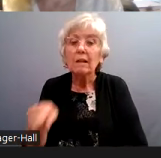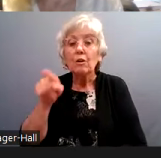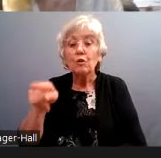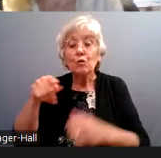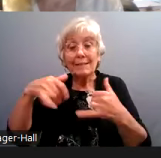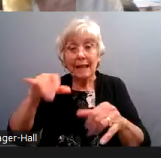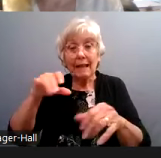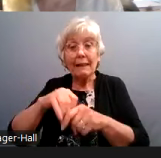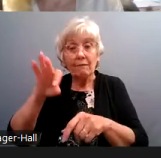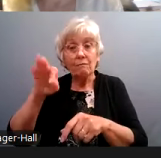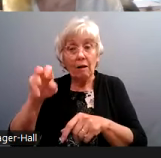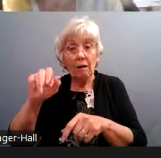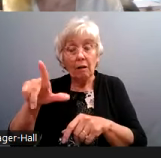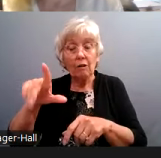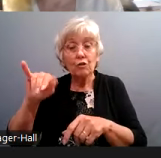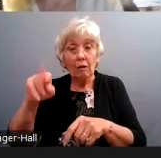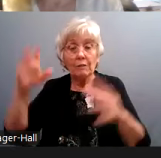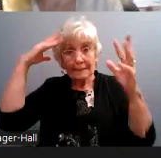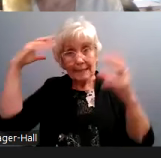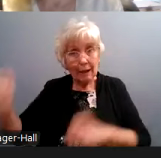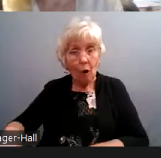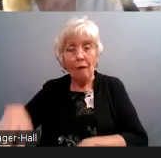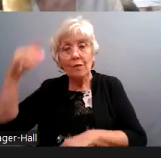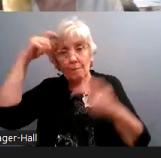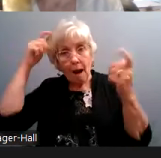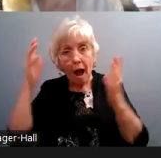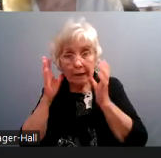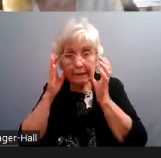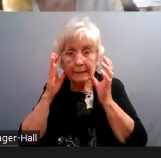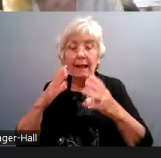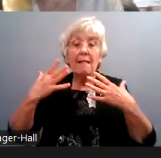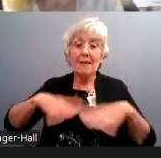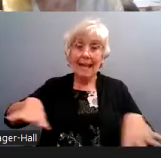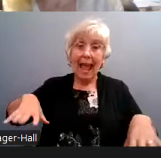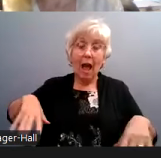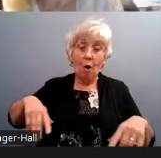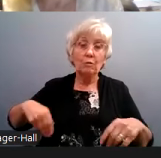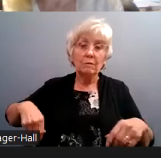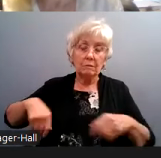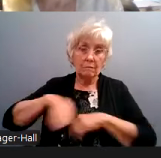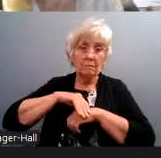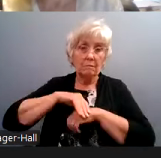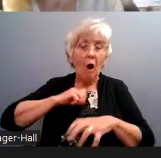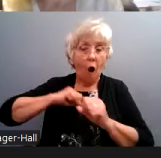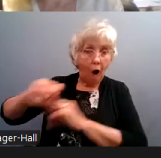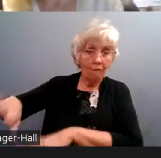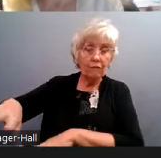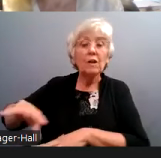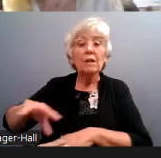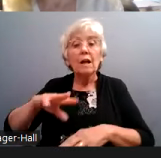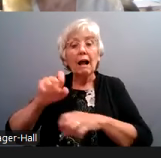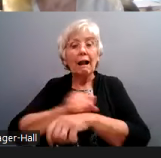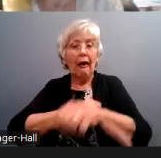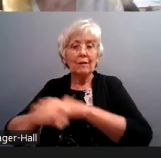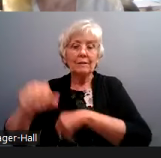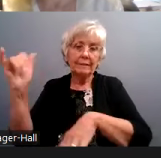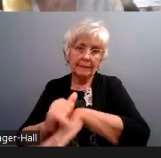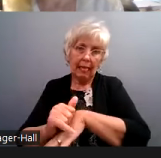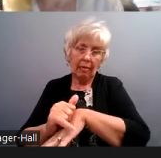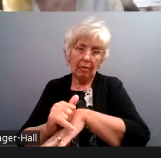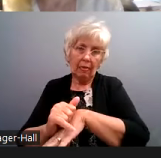you can take off your bonnet and your gown, leave your gloves on. You're going to open the